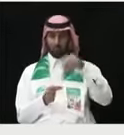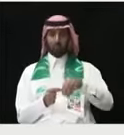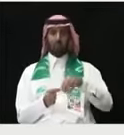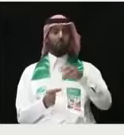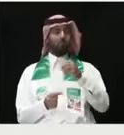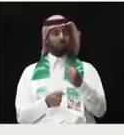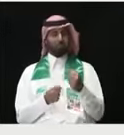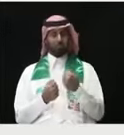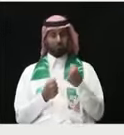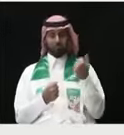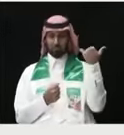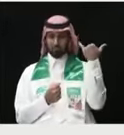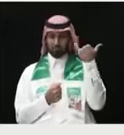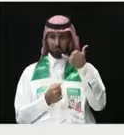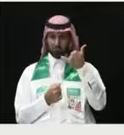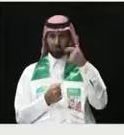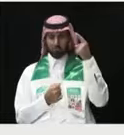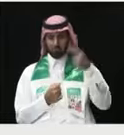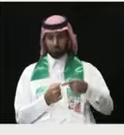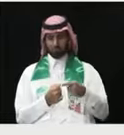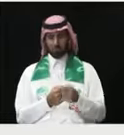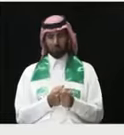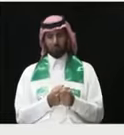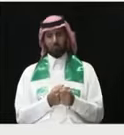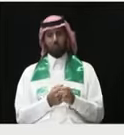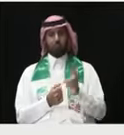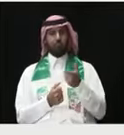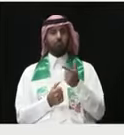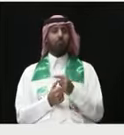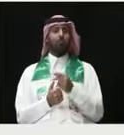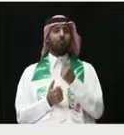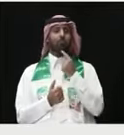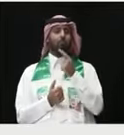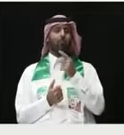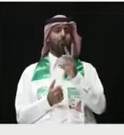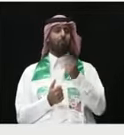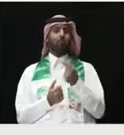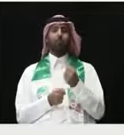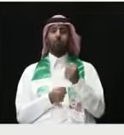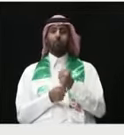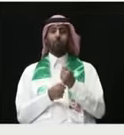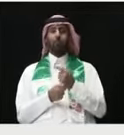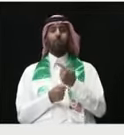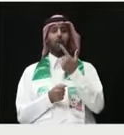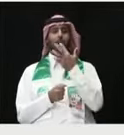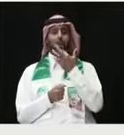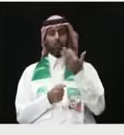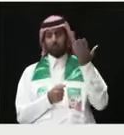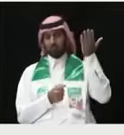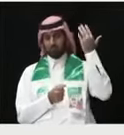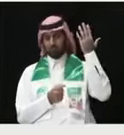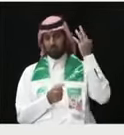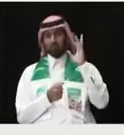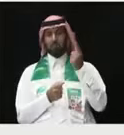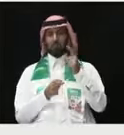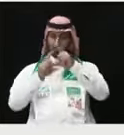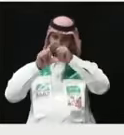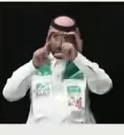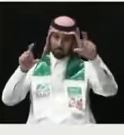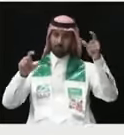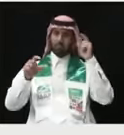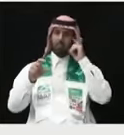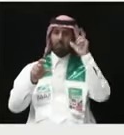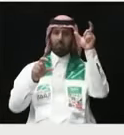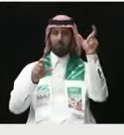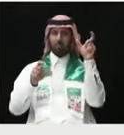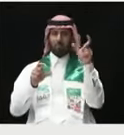in the past. These are verbs in the past. Let's speak about the simple past tense. The format, whenever you want to form a sentence